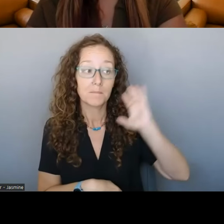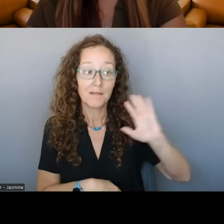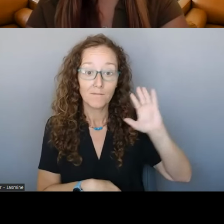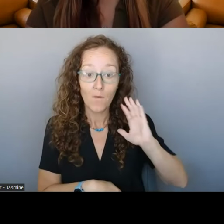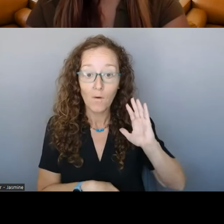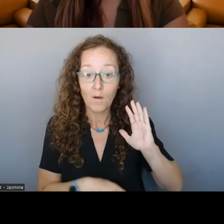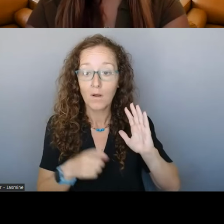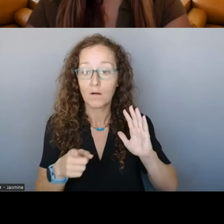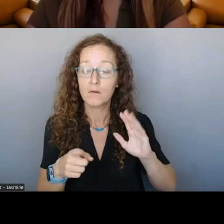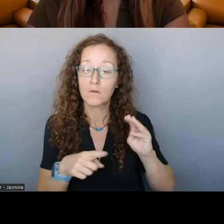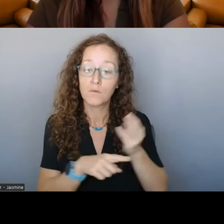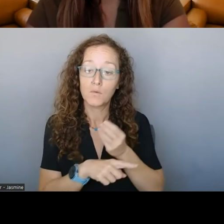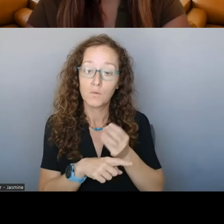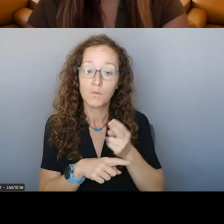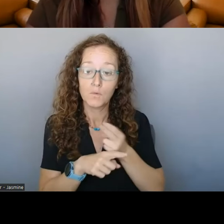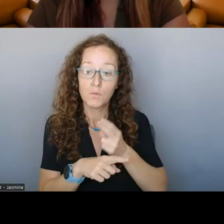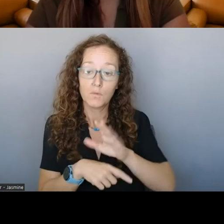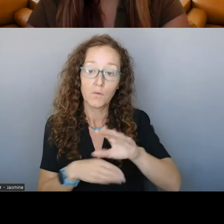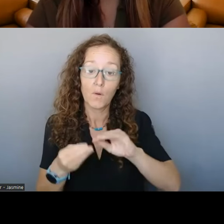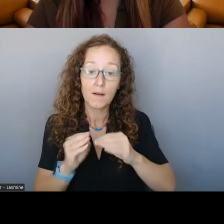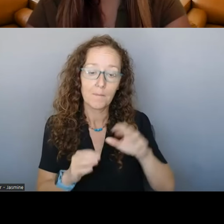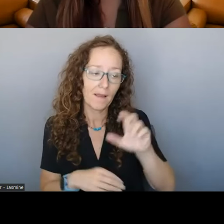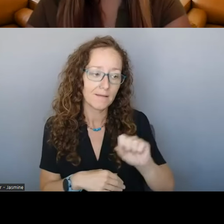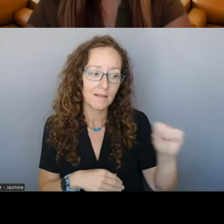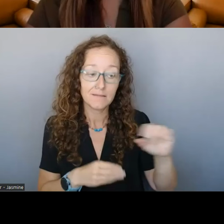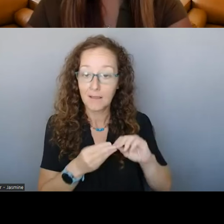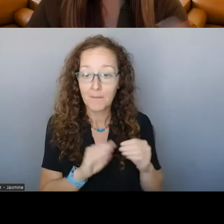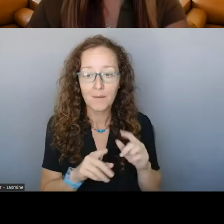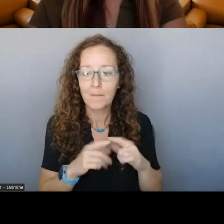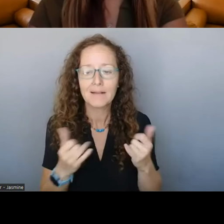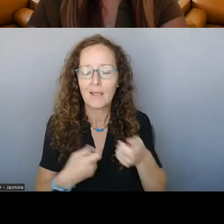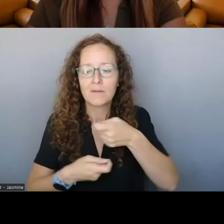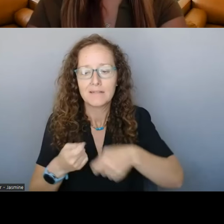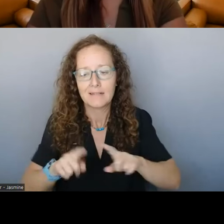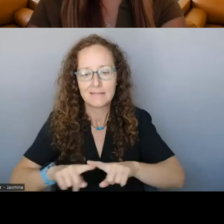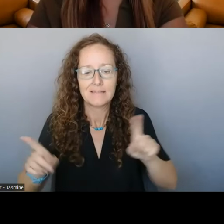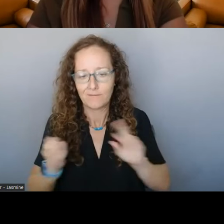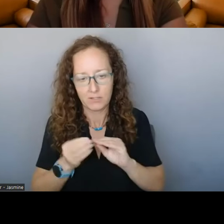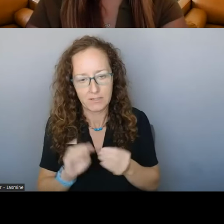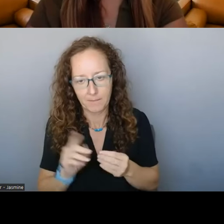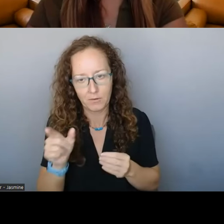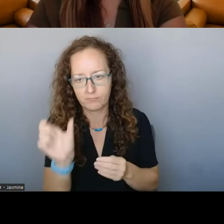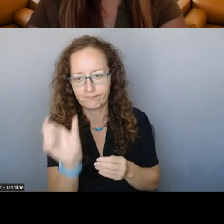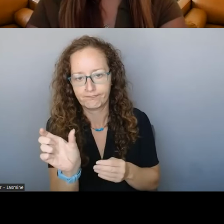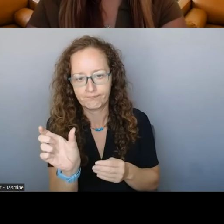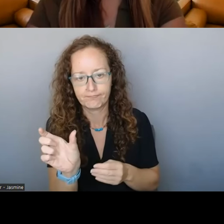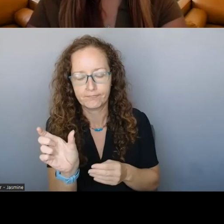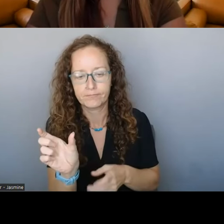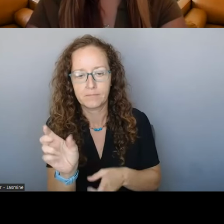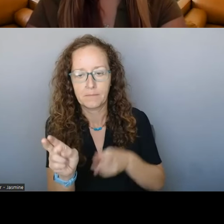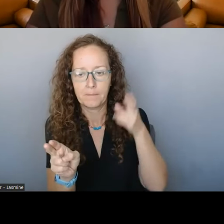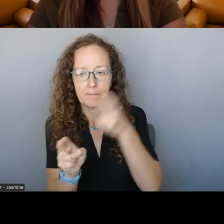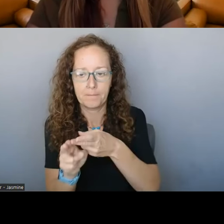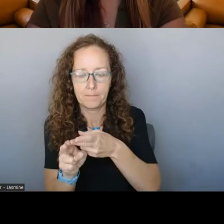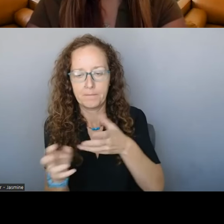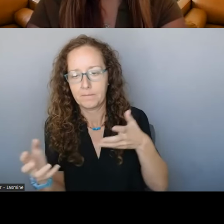it's a Medicare beneficiary identifier. So not your Social Security number, and it does not replace that